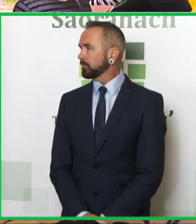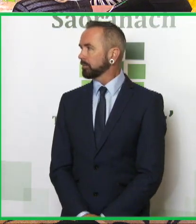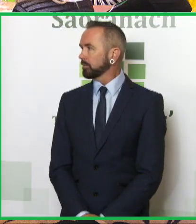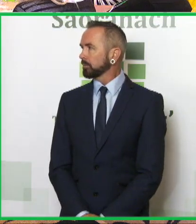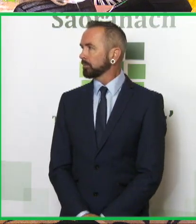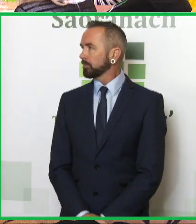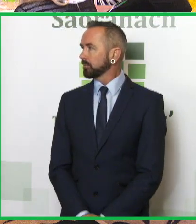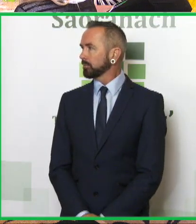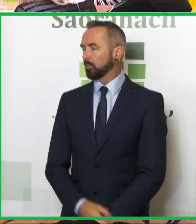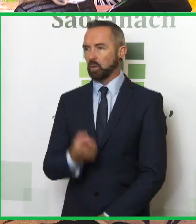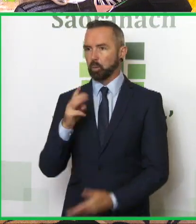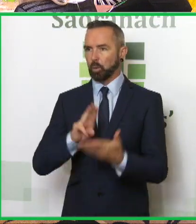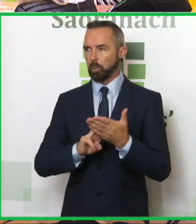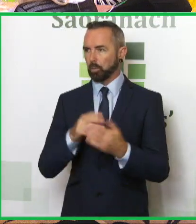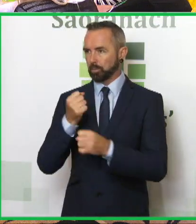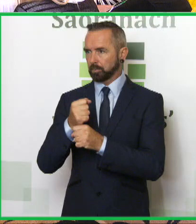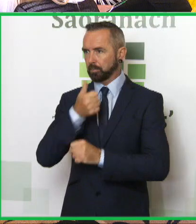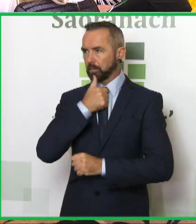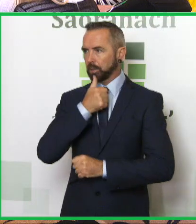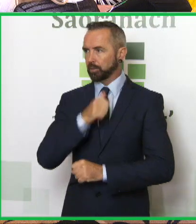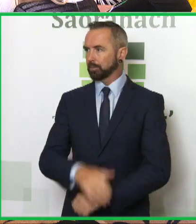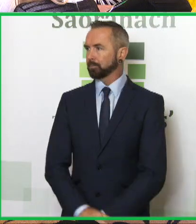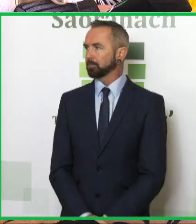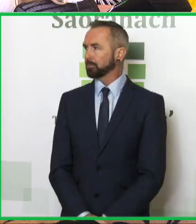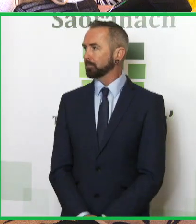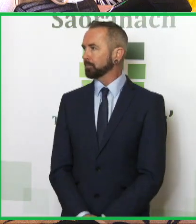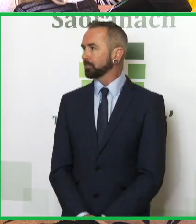This is just going to take a moment, Ciara, bear with me.